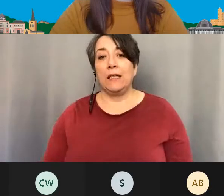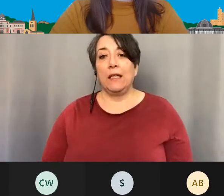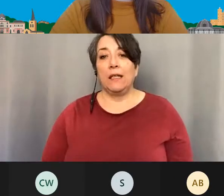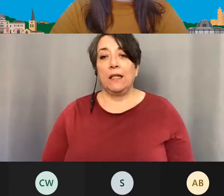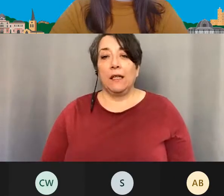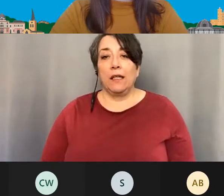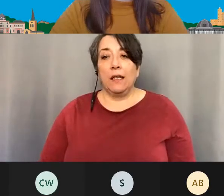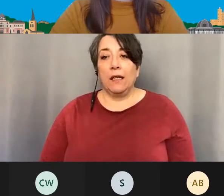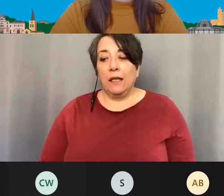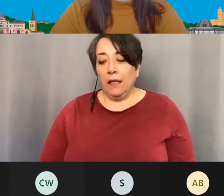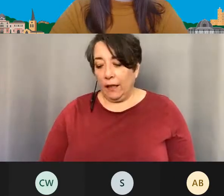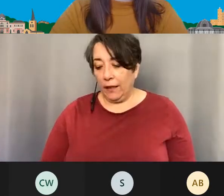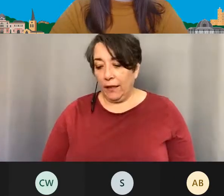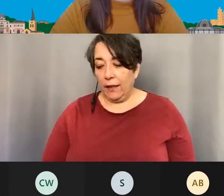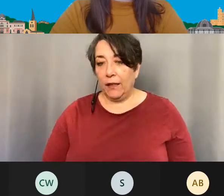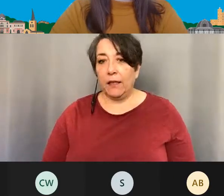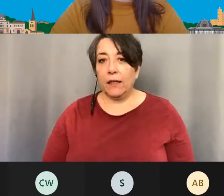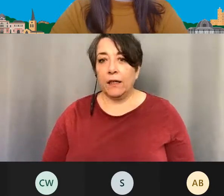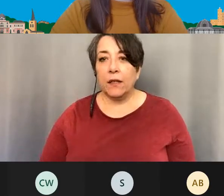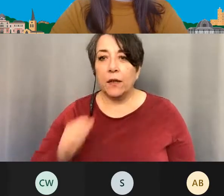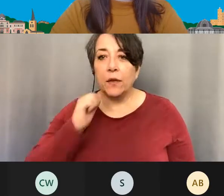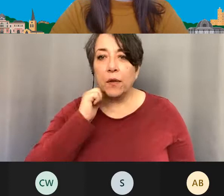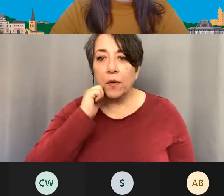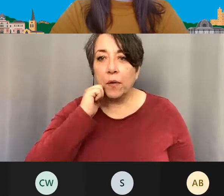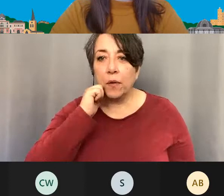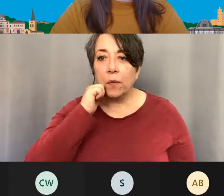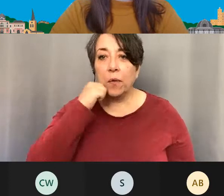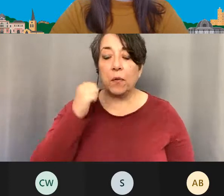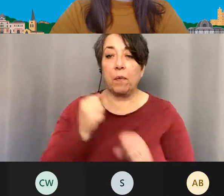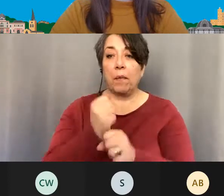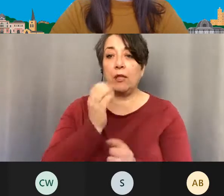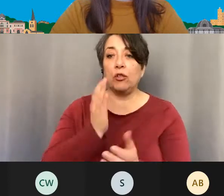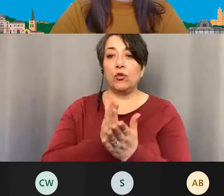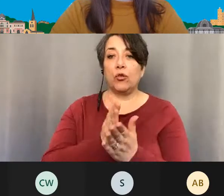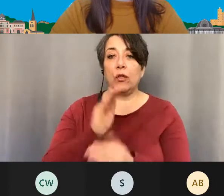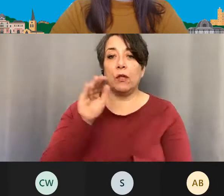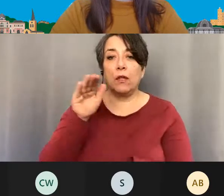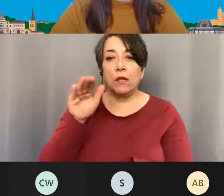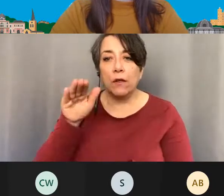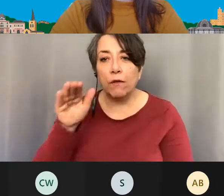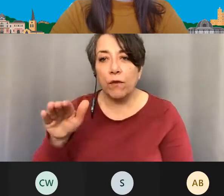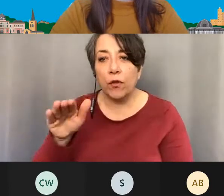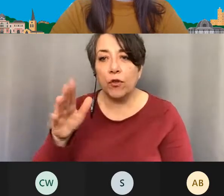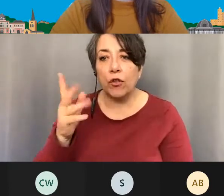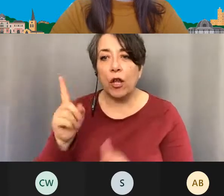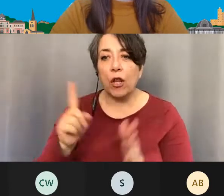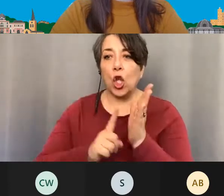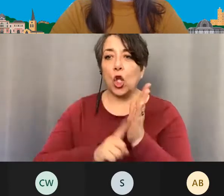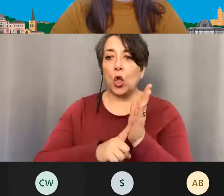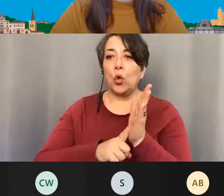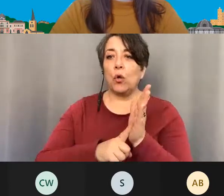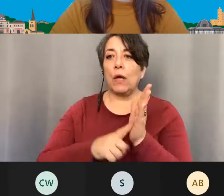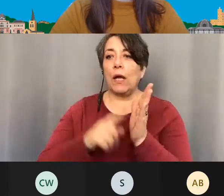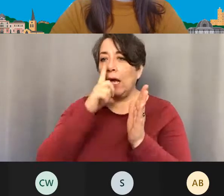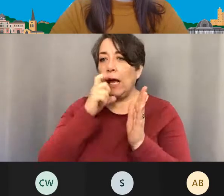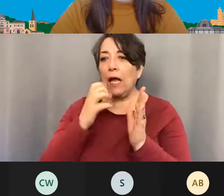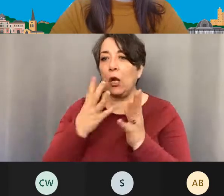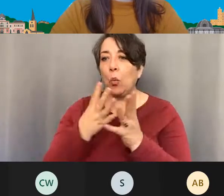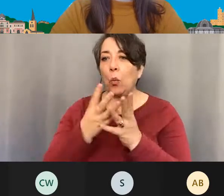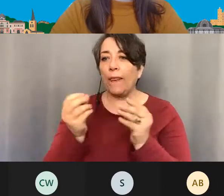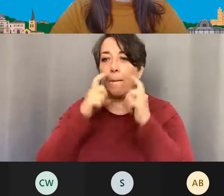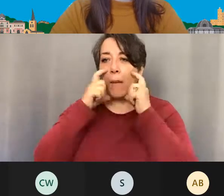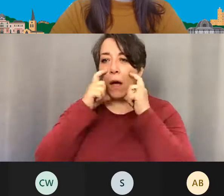that in future, and what we'll try to do for future sessions is find Luke a place to sit where he can sit without his mask on. So thank you for the feedback on